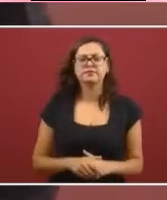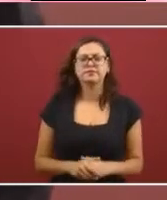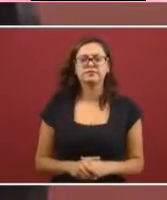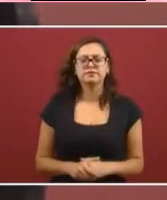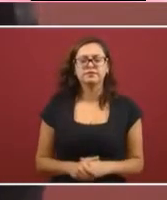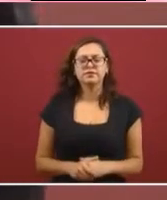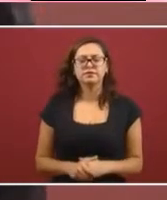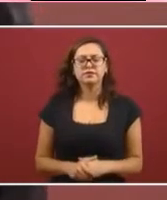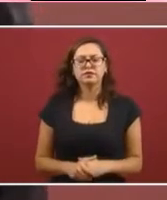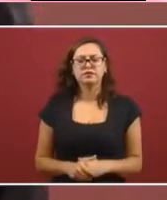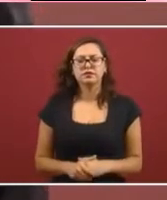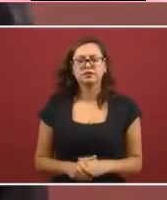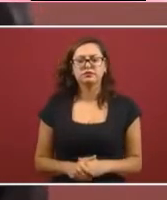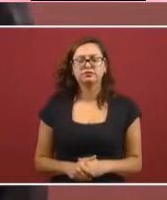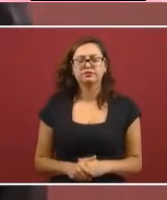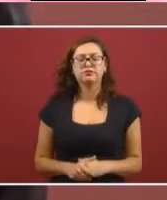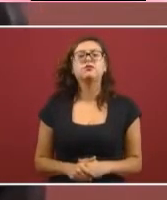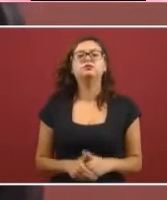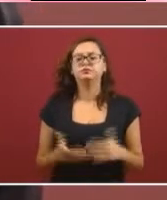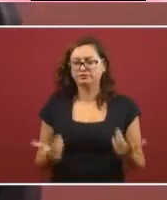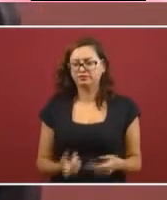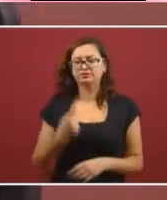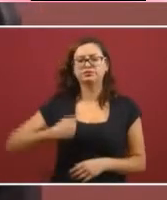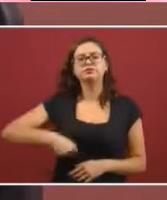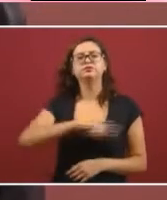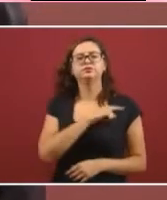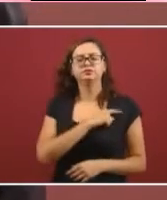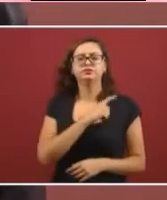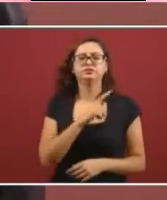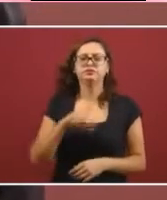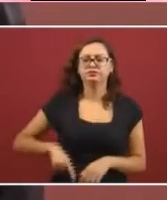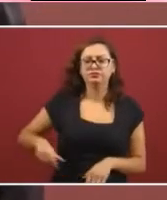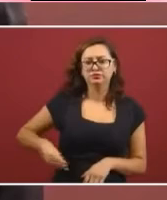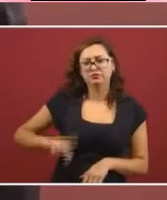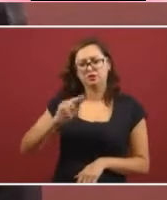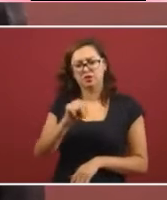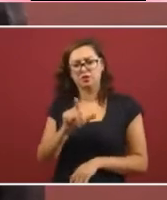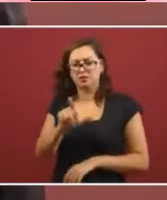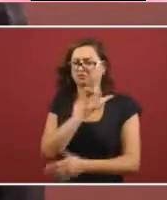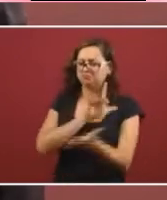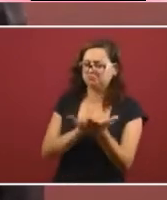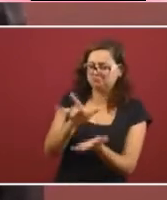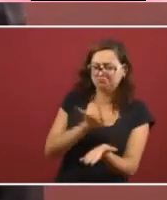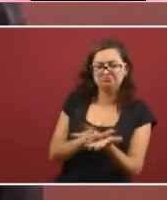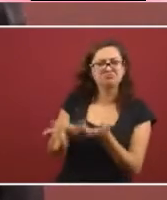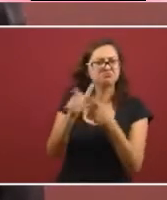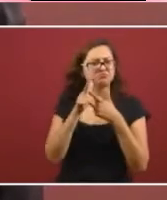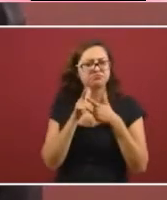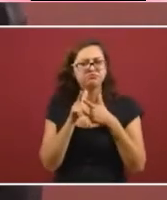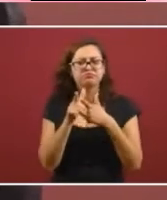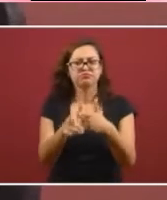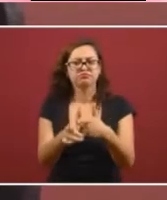We are supporting the government of Nuevo León, and will continue to do so